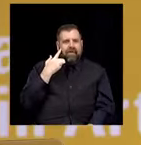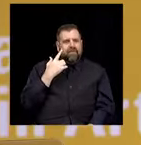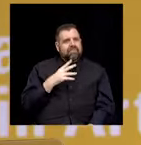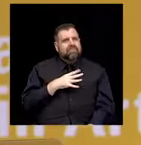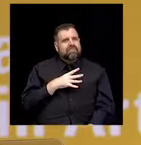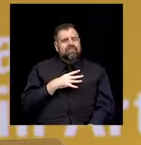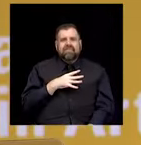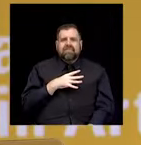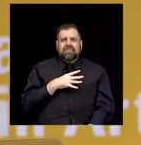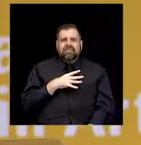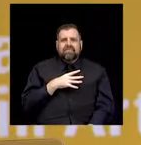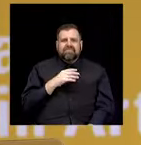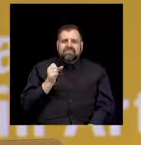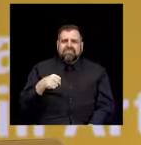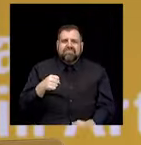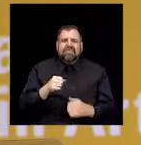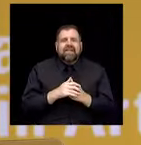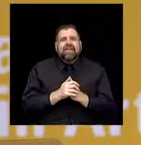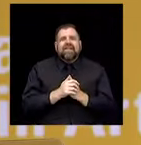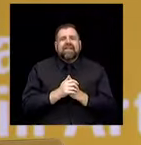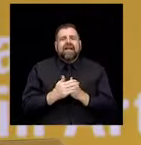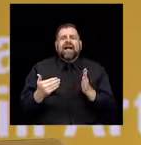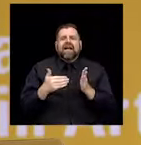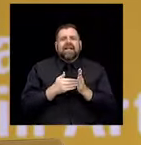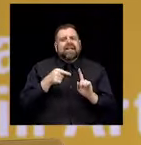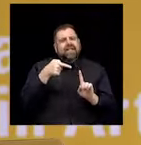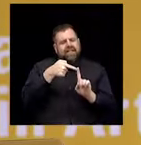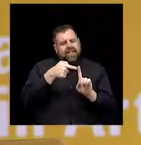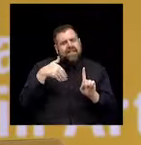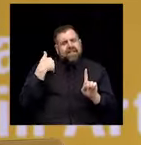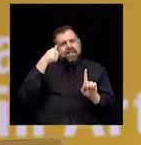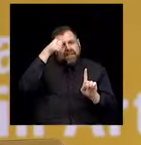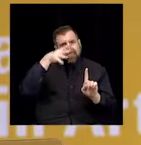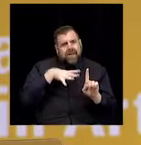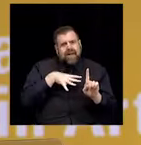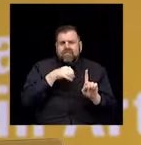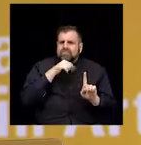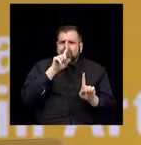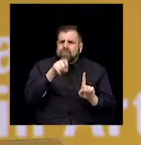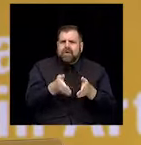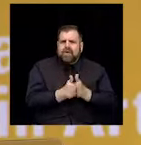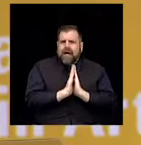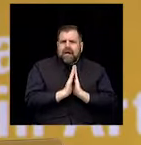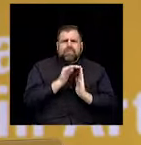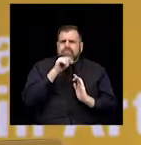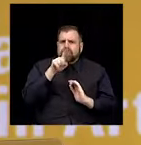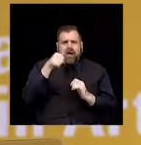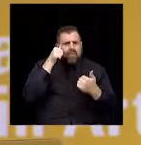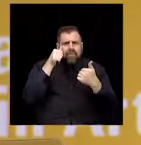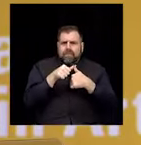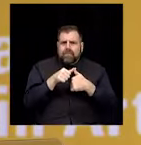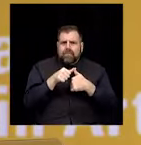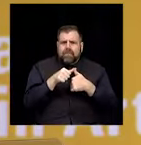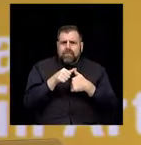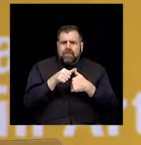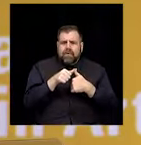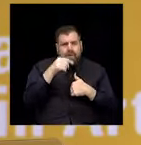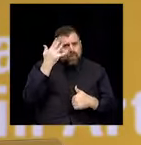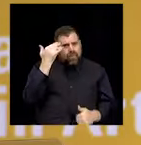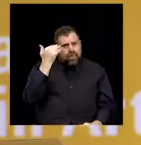asked. Again, this young man didn't have to do that. He took pride in his